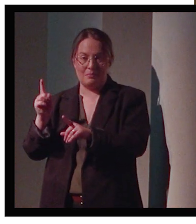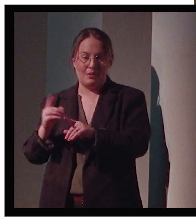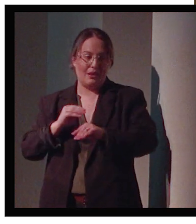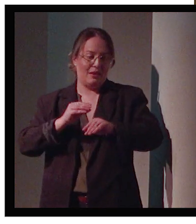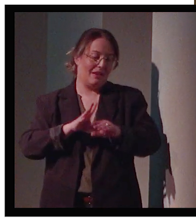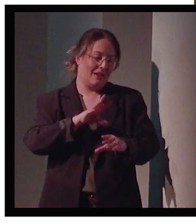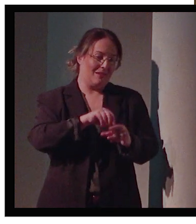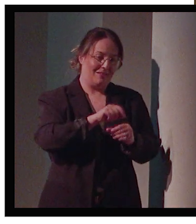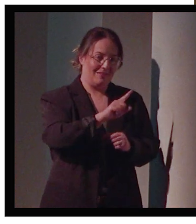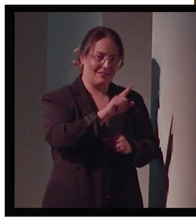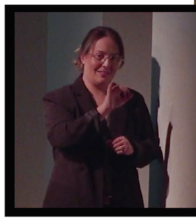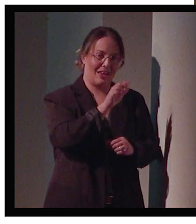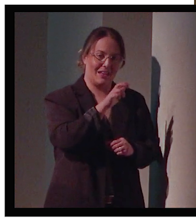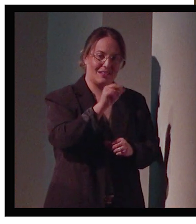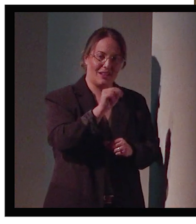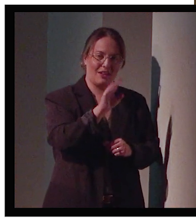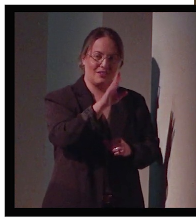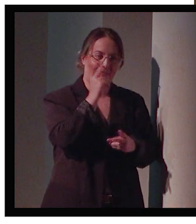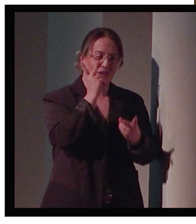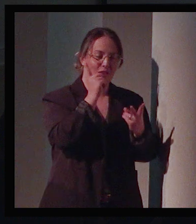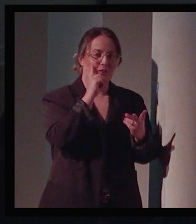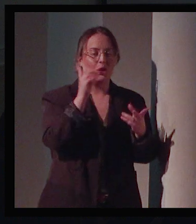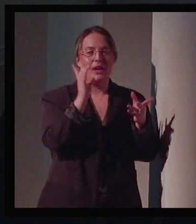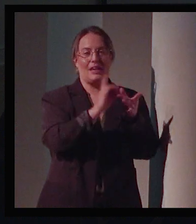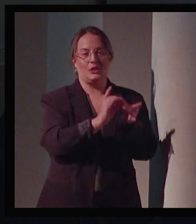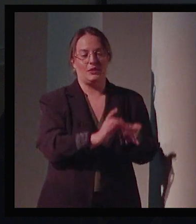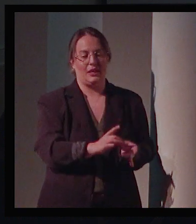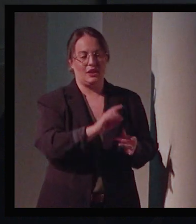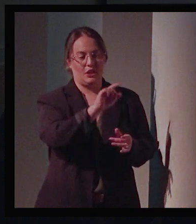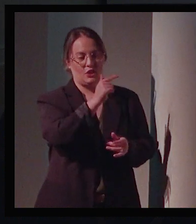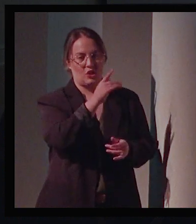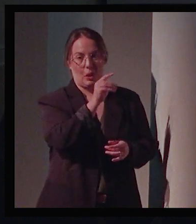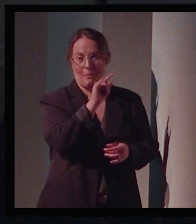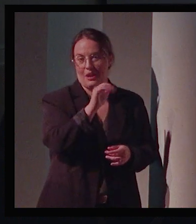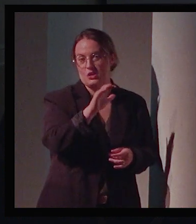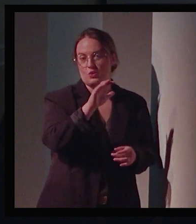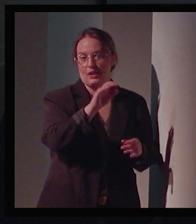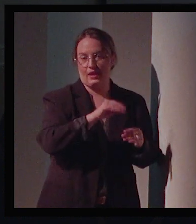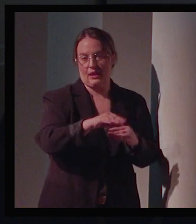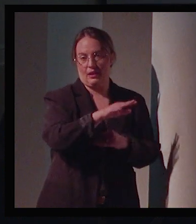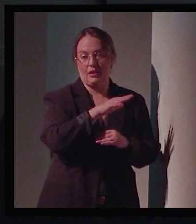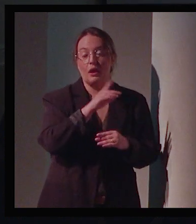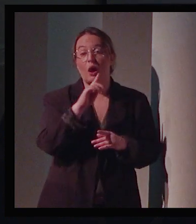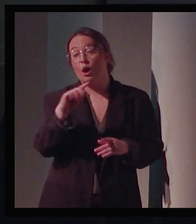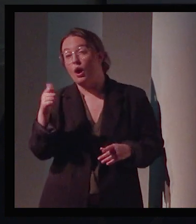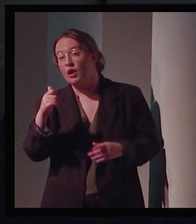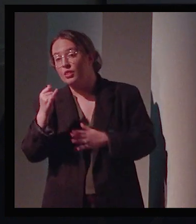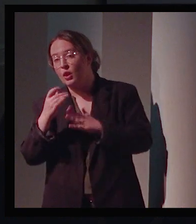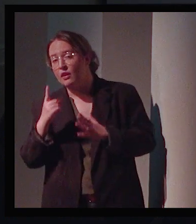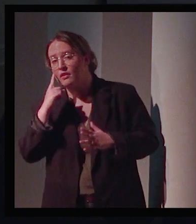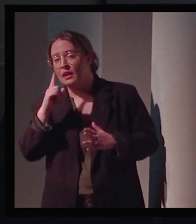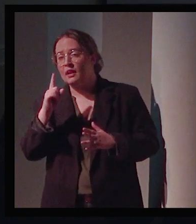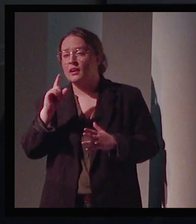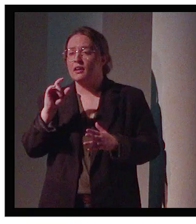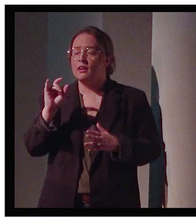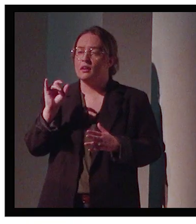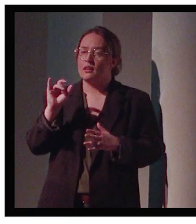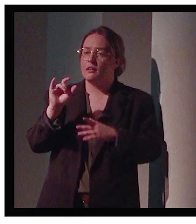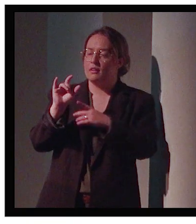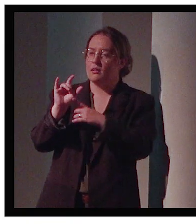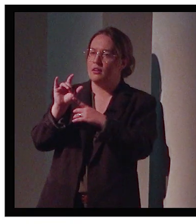of intersecting geometric planes. As did other artists like Fernand Léger and Jacques Villon,